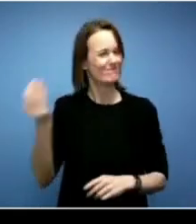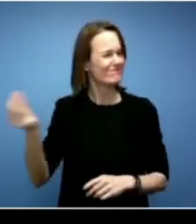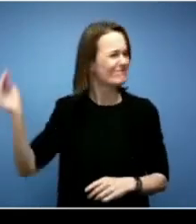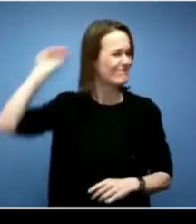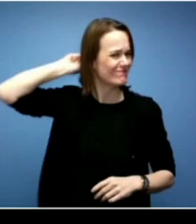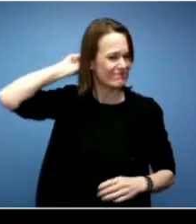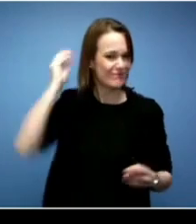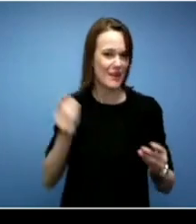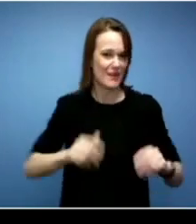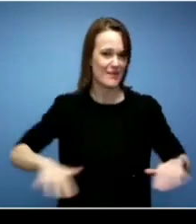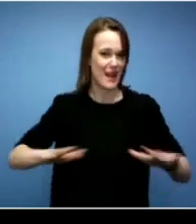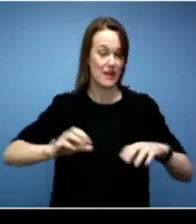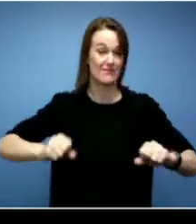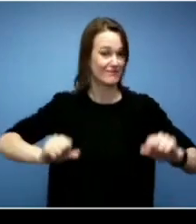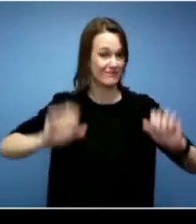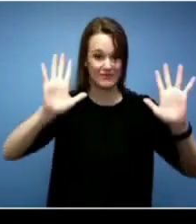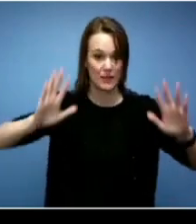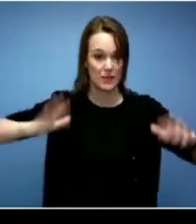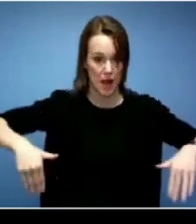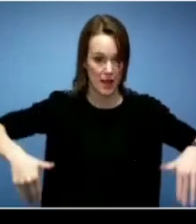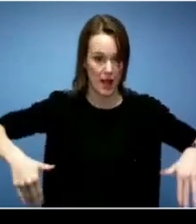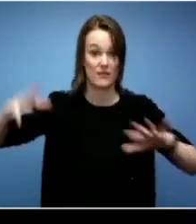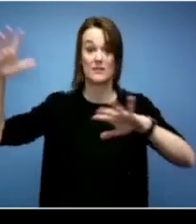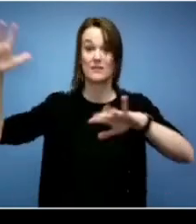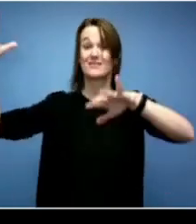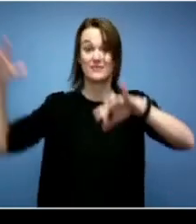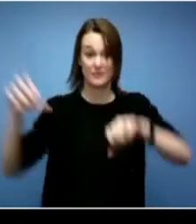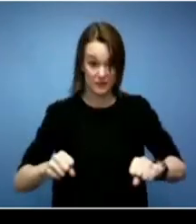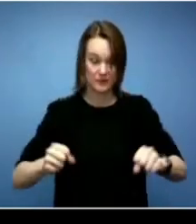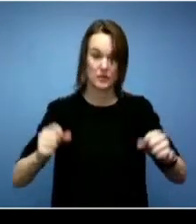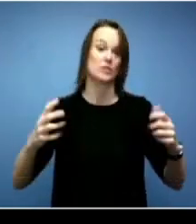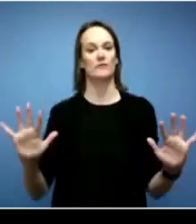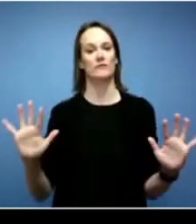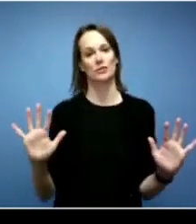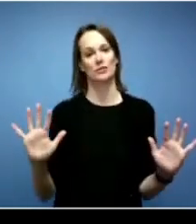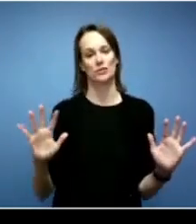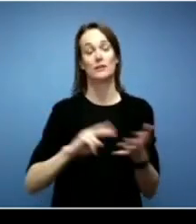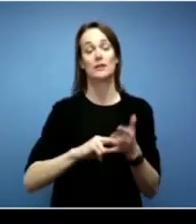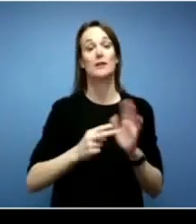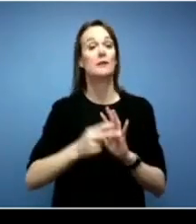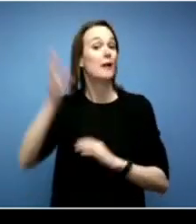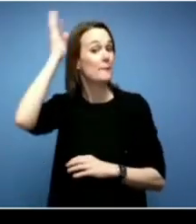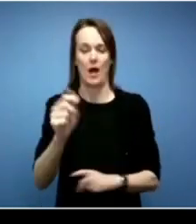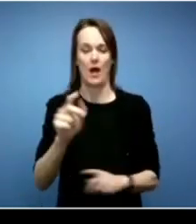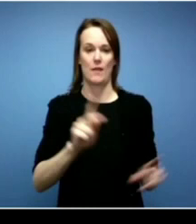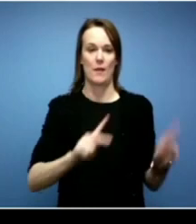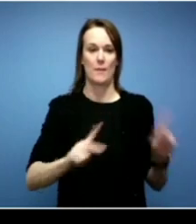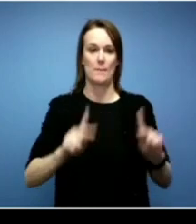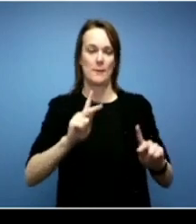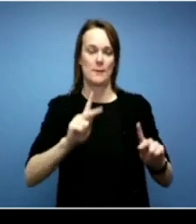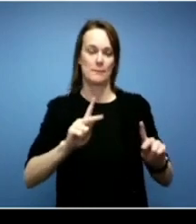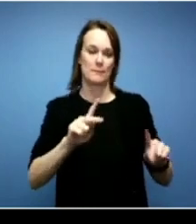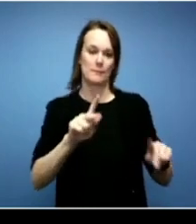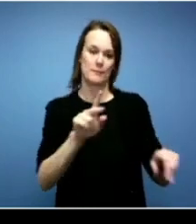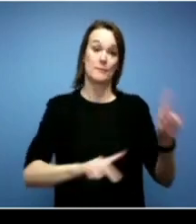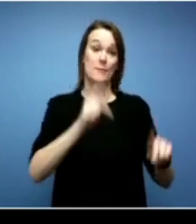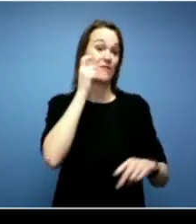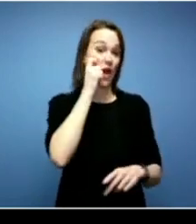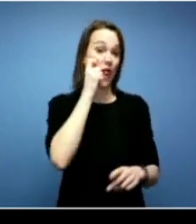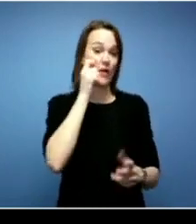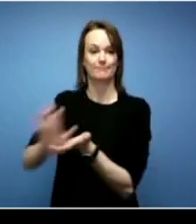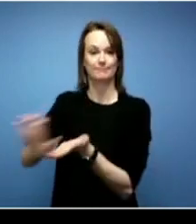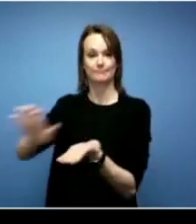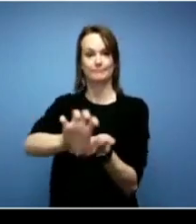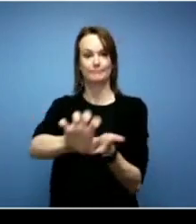Mi'kmaq territory, which has left Mi'kmaq people, as well as other people of color and marginalized groups, disproportionately impacted